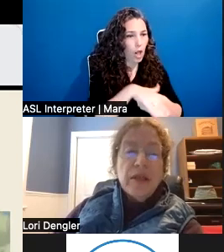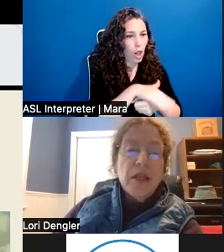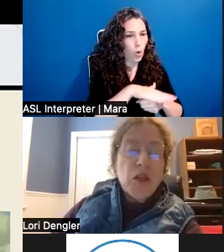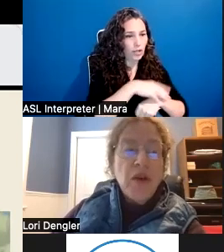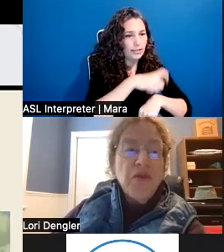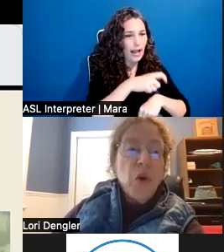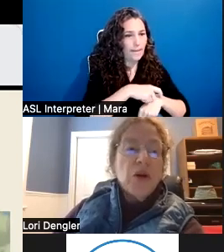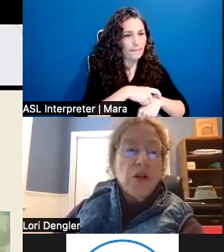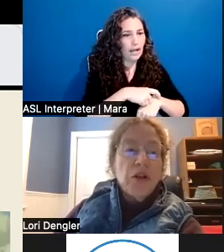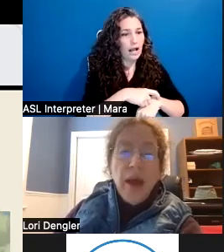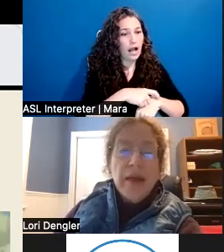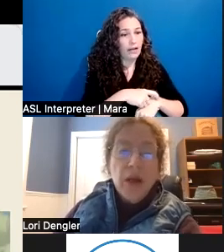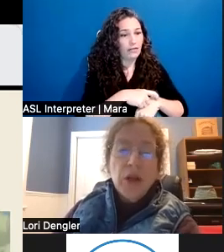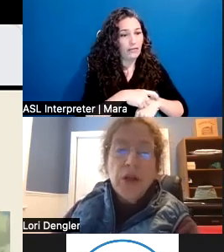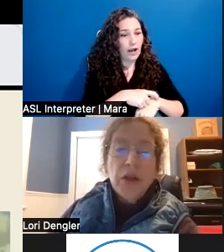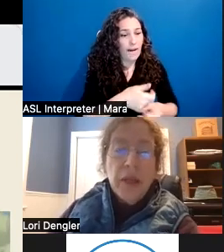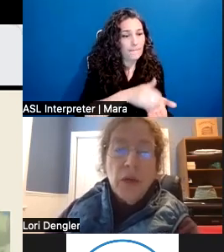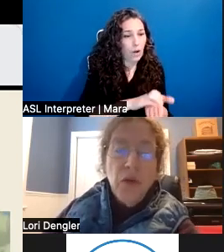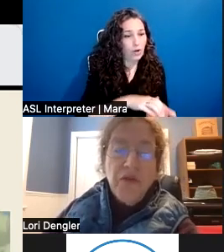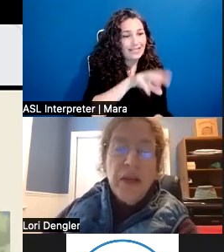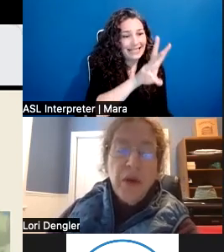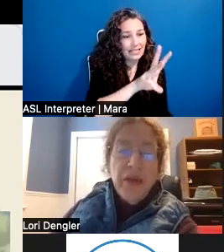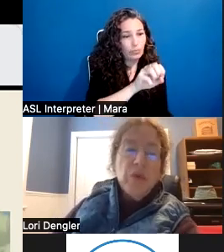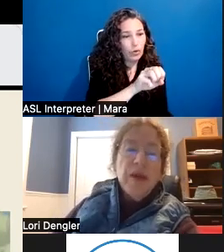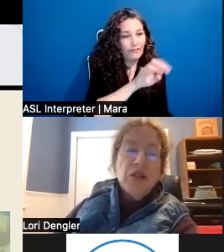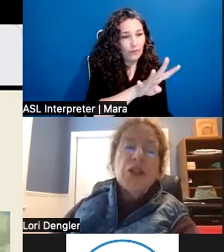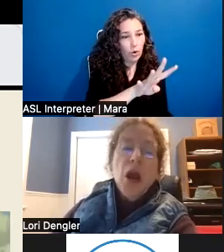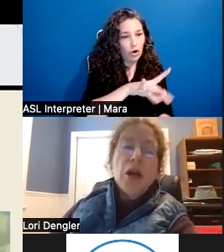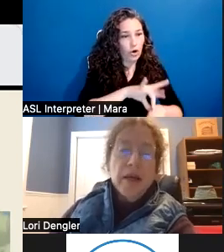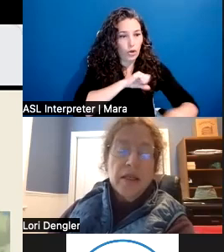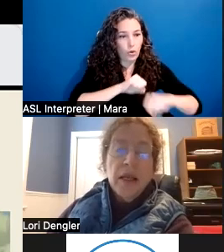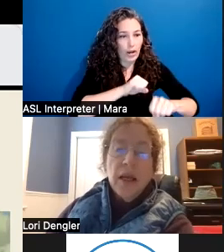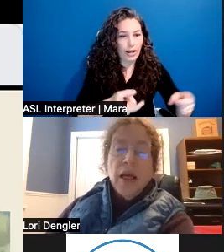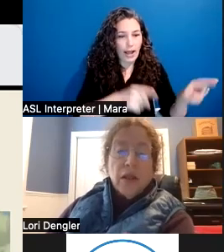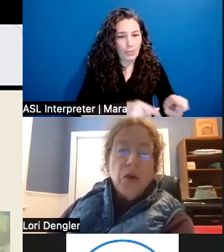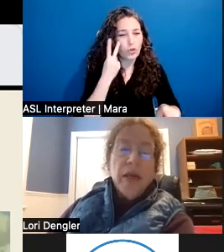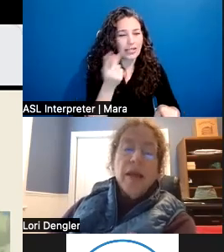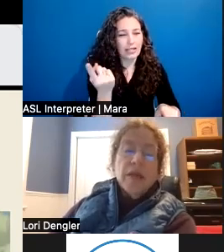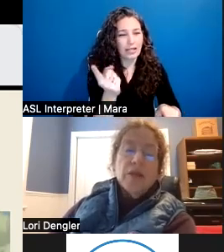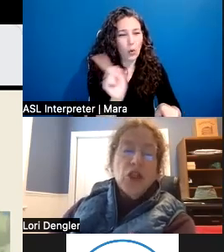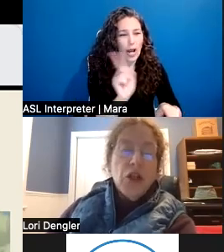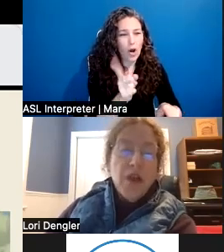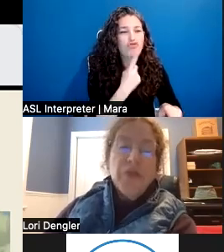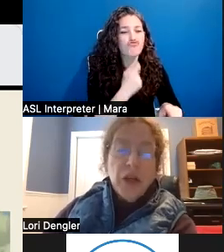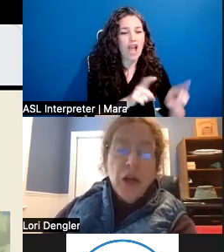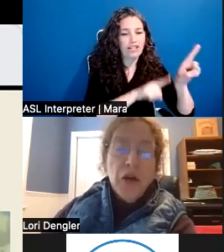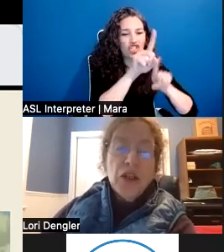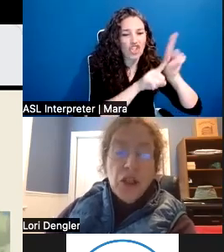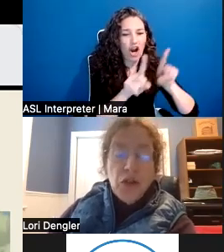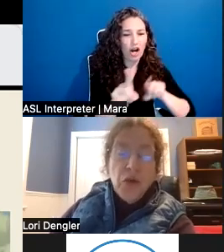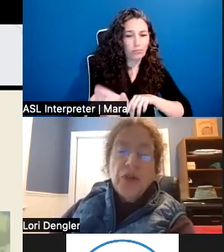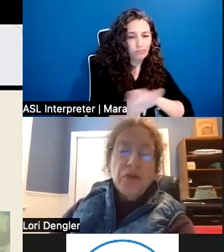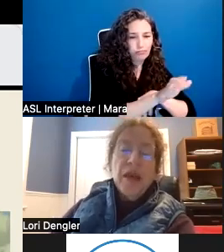magnitude 6.4 earthquake occurred roughly where that red star is, located just off the